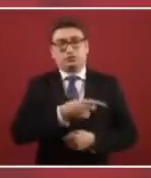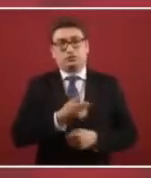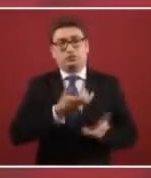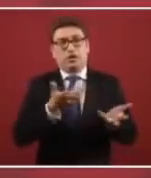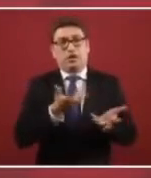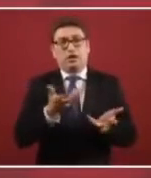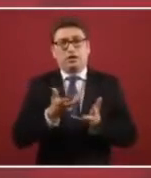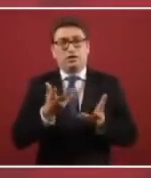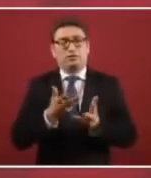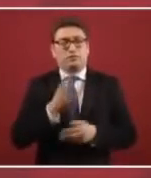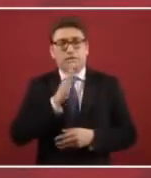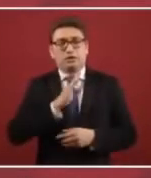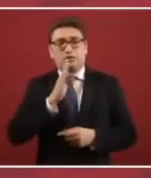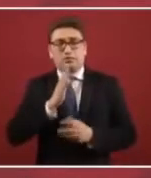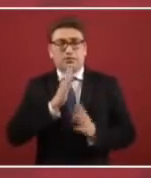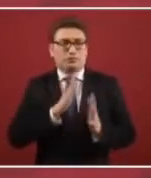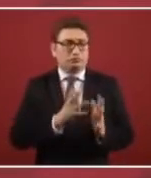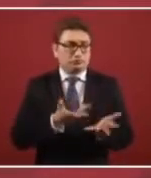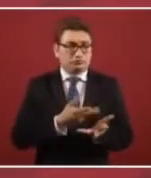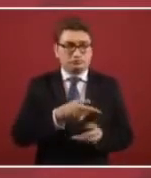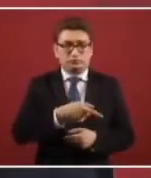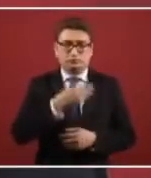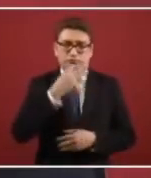participate that these acts